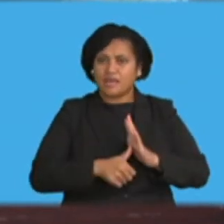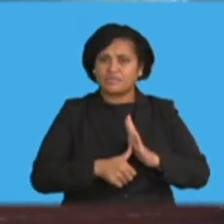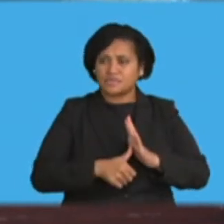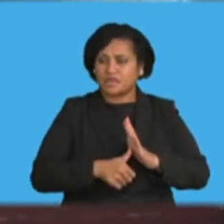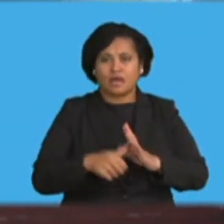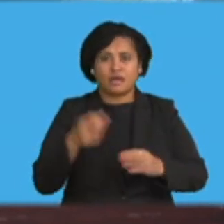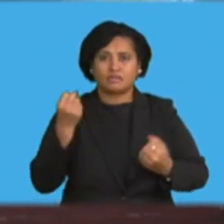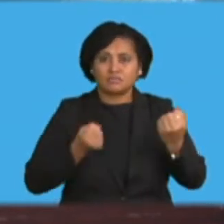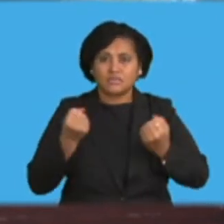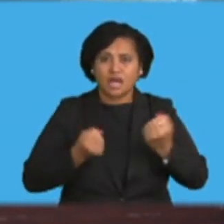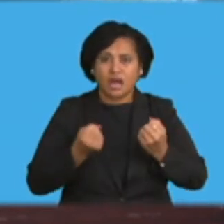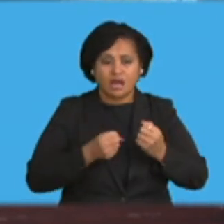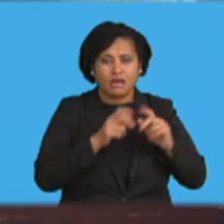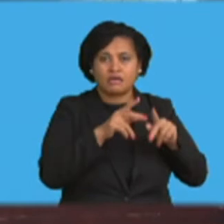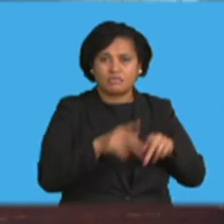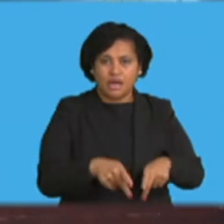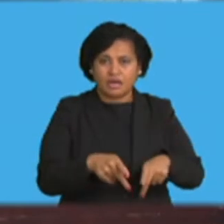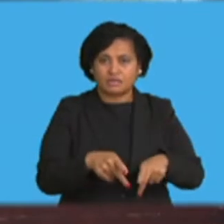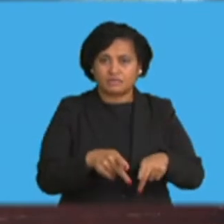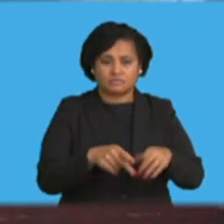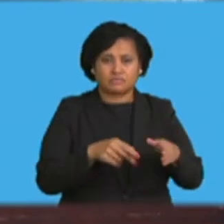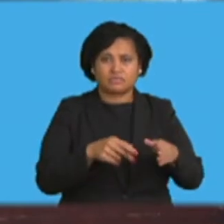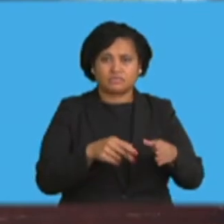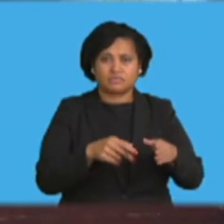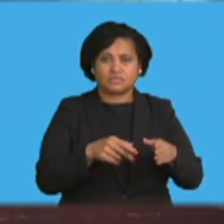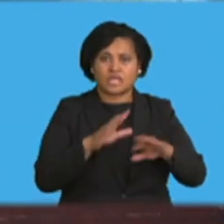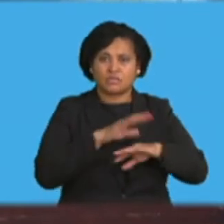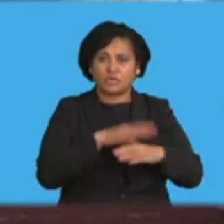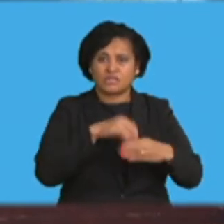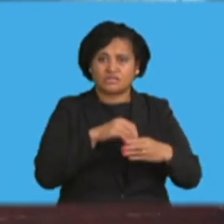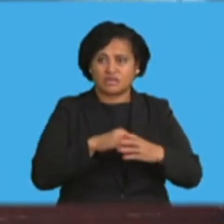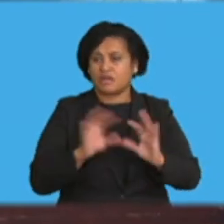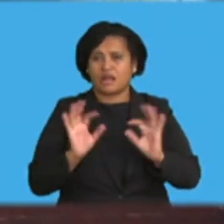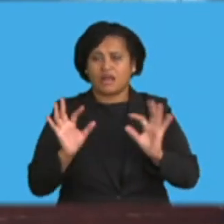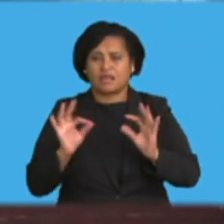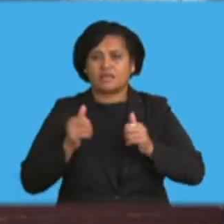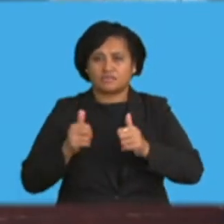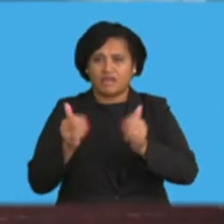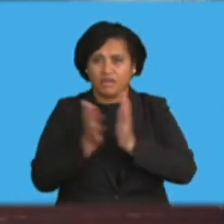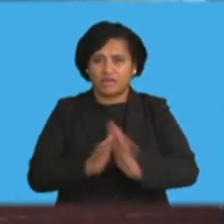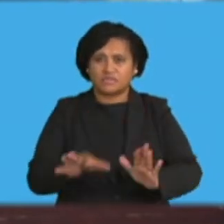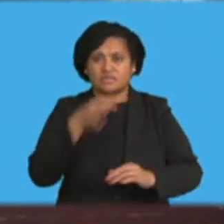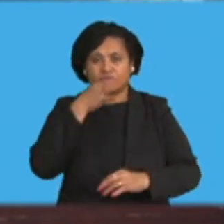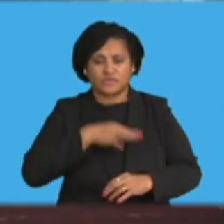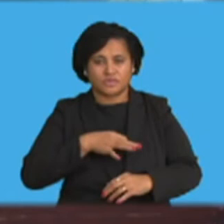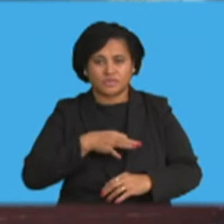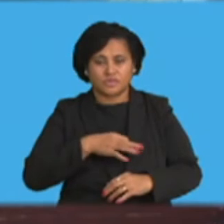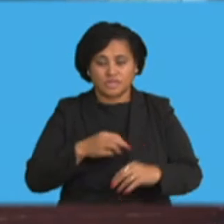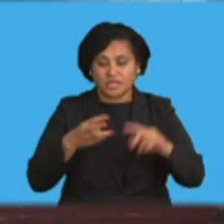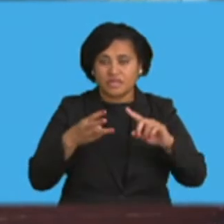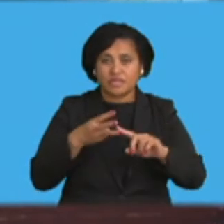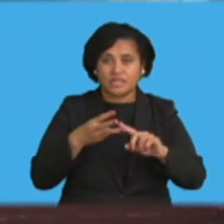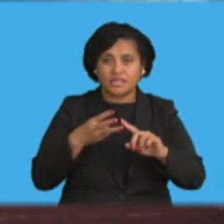police stations and there are no drivers. 3. Being the major traffic enforcement department in Fiji,